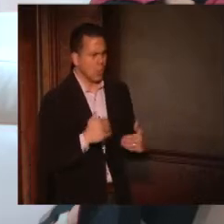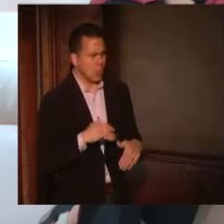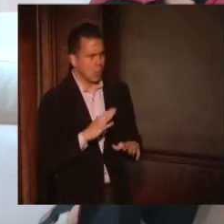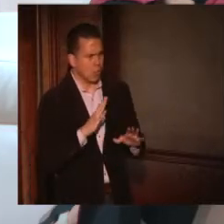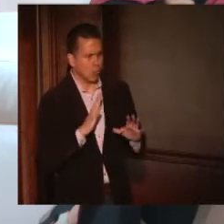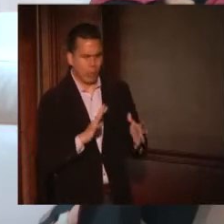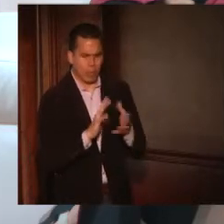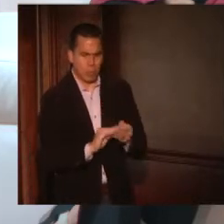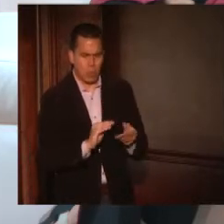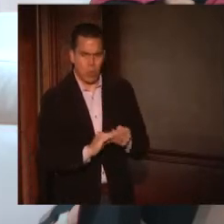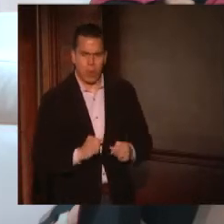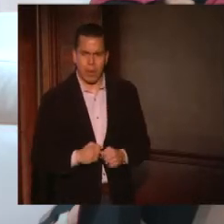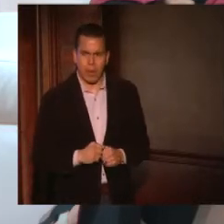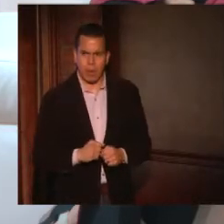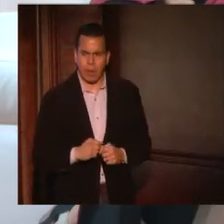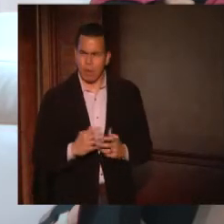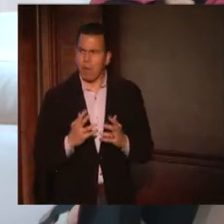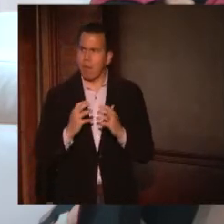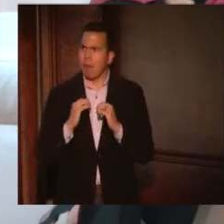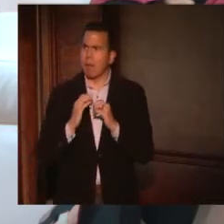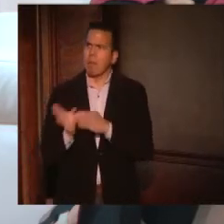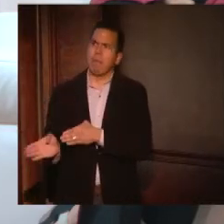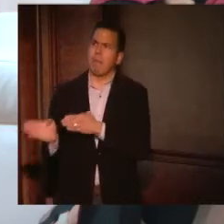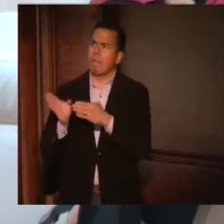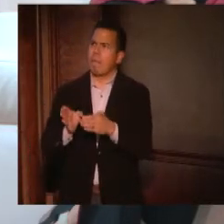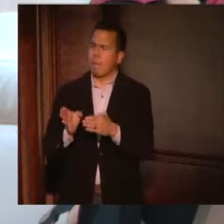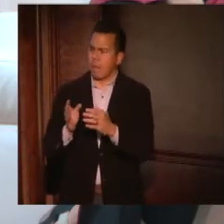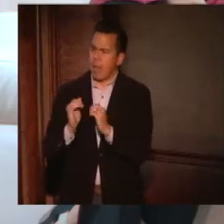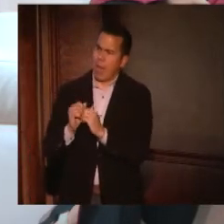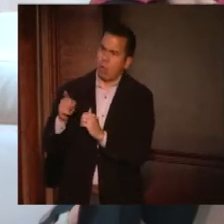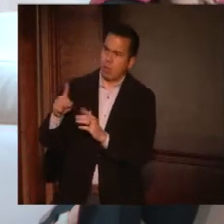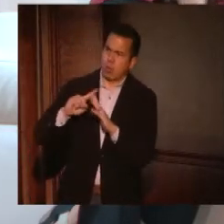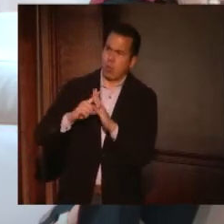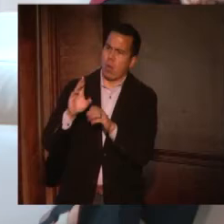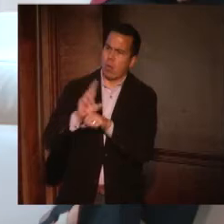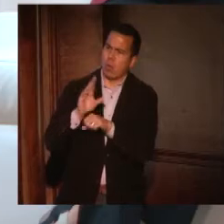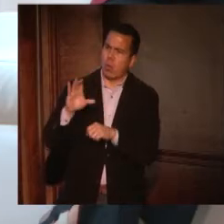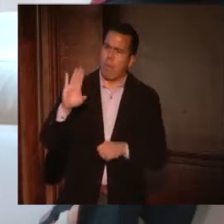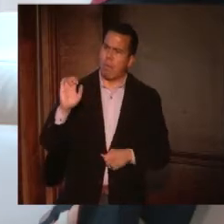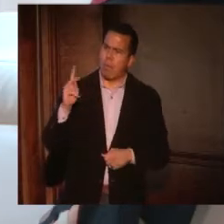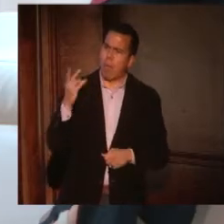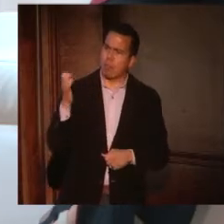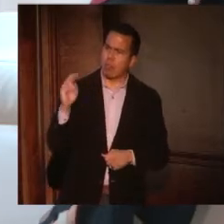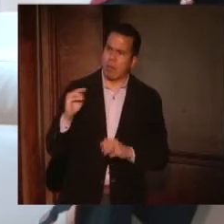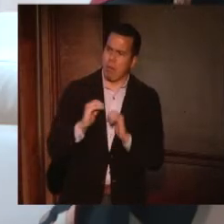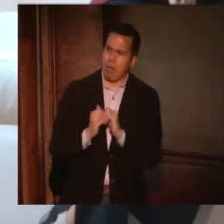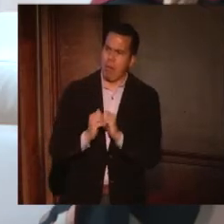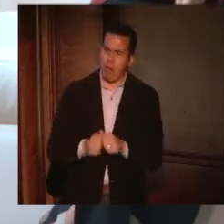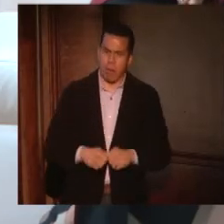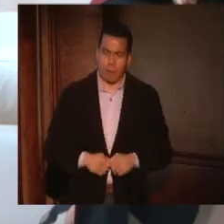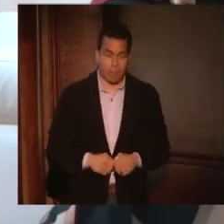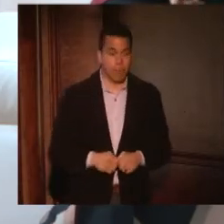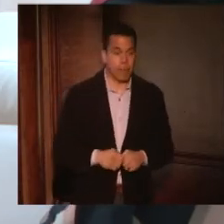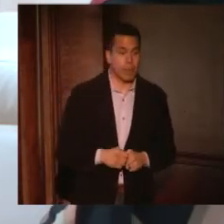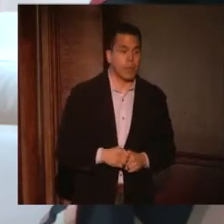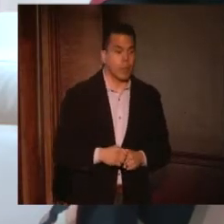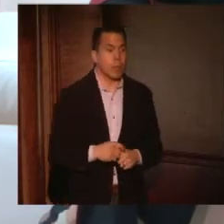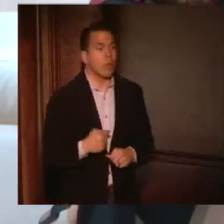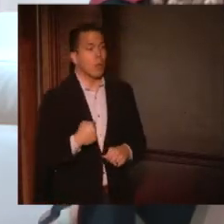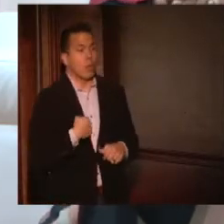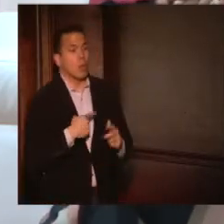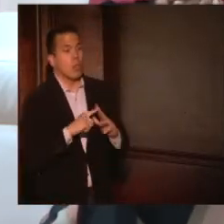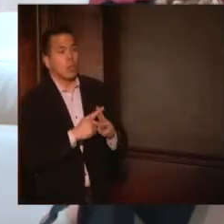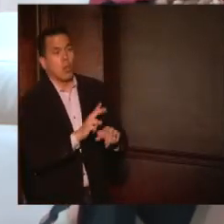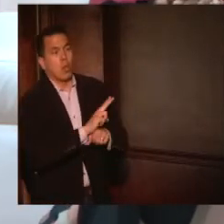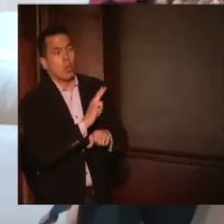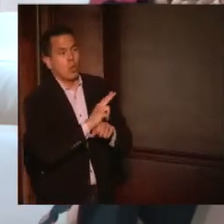to get you involved. How did you find your way to using blockchain, the World Food Program? Right. So we started using blockchain, the World